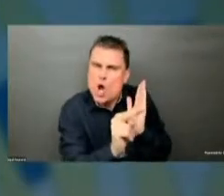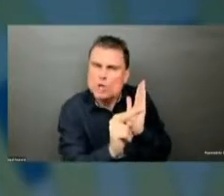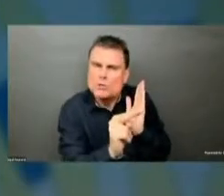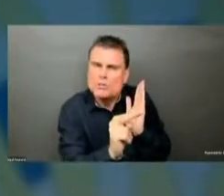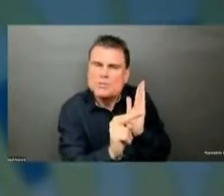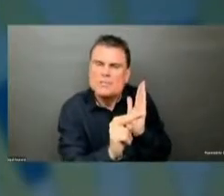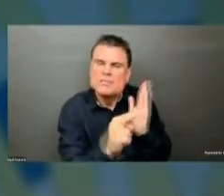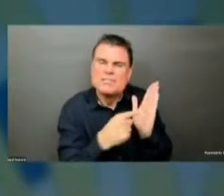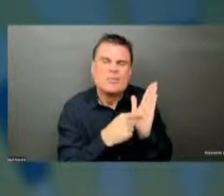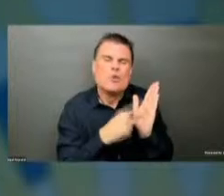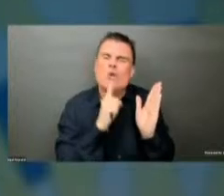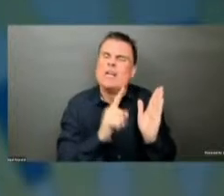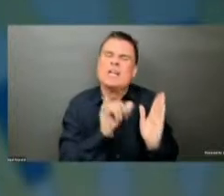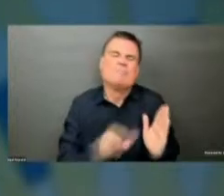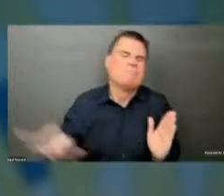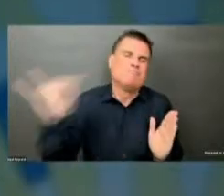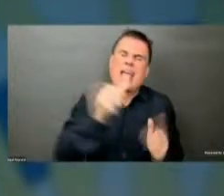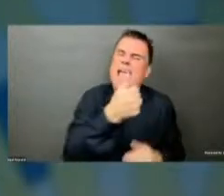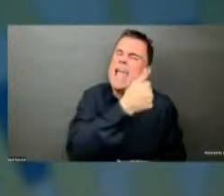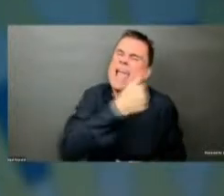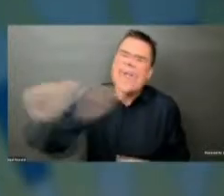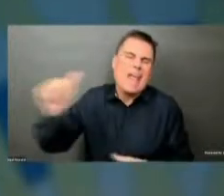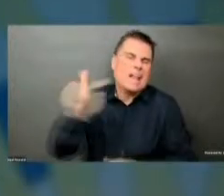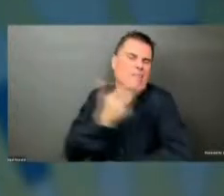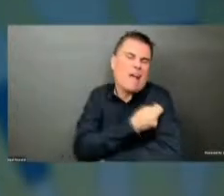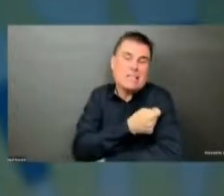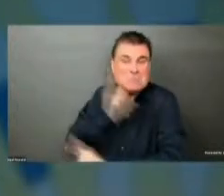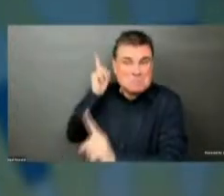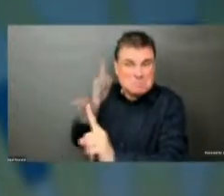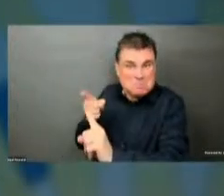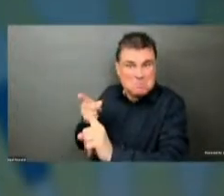that this means people are watching very carefully for these.